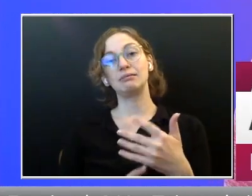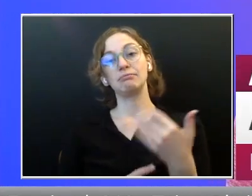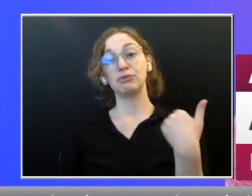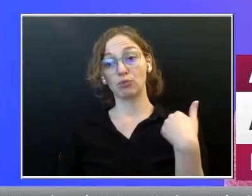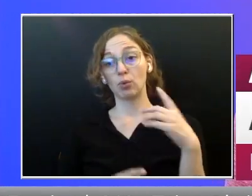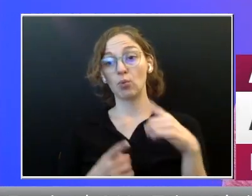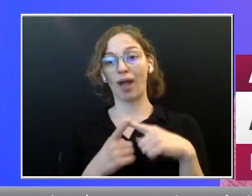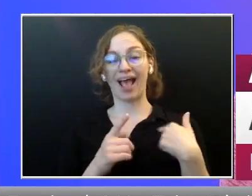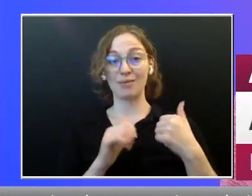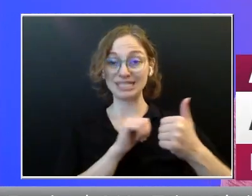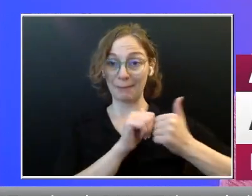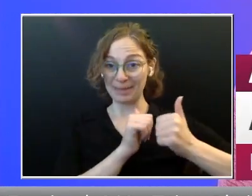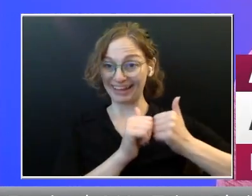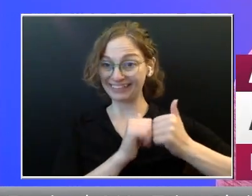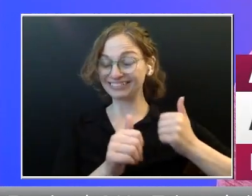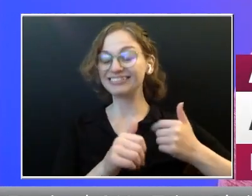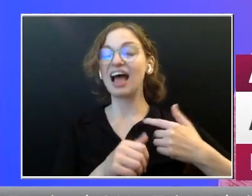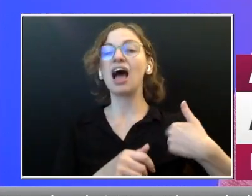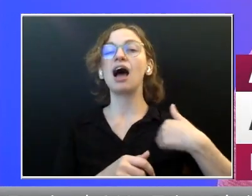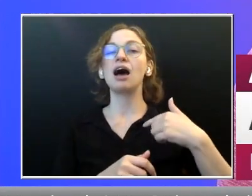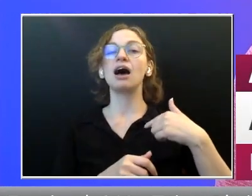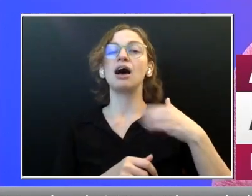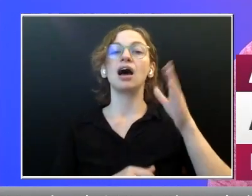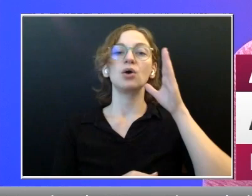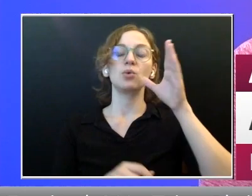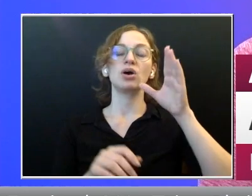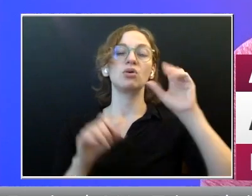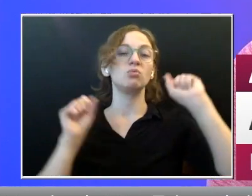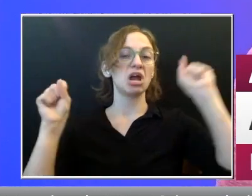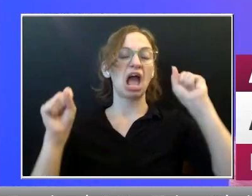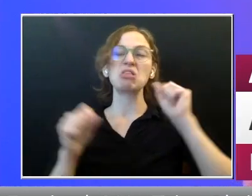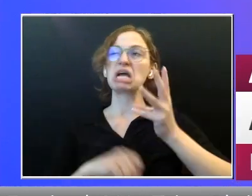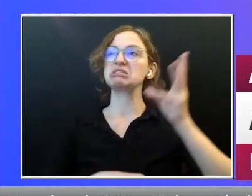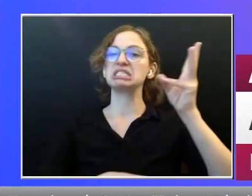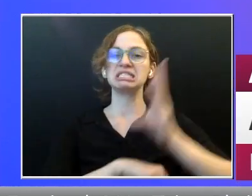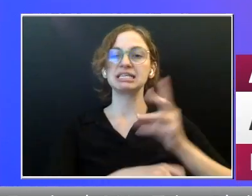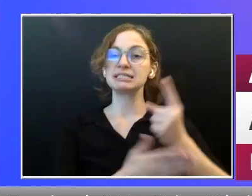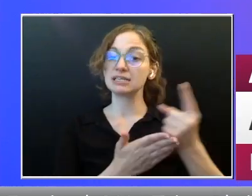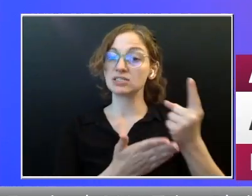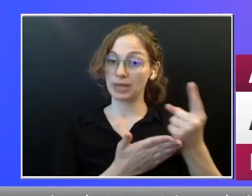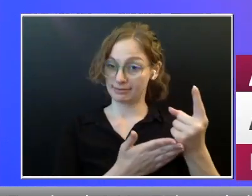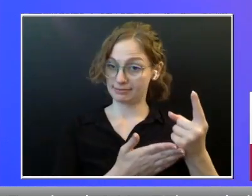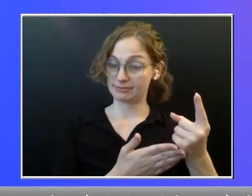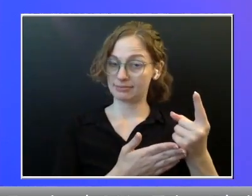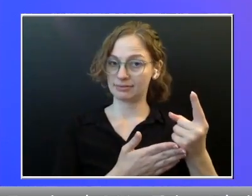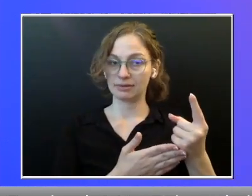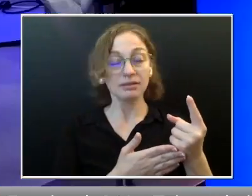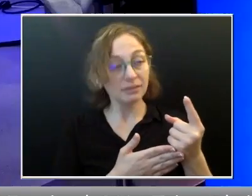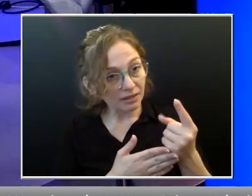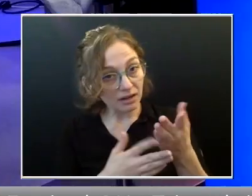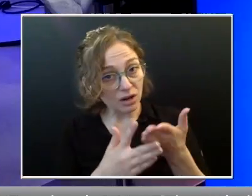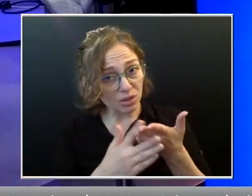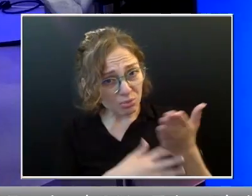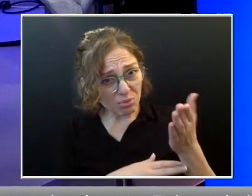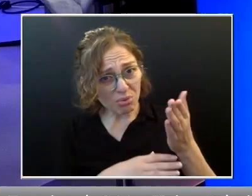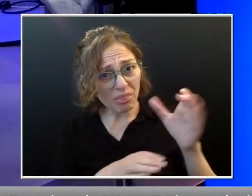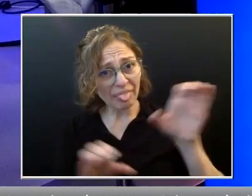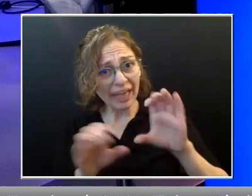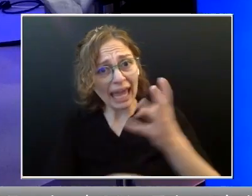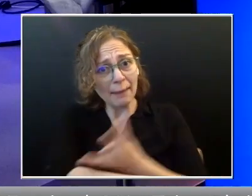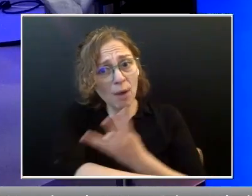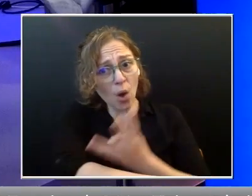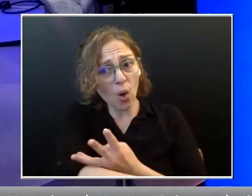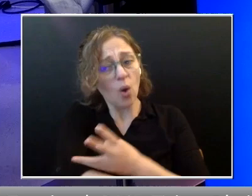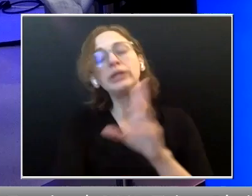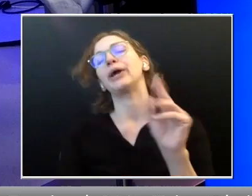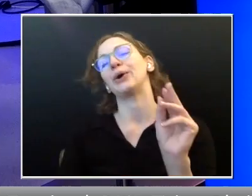fitness competition. I would work out like 6 days a week, and then when that was through your chemo, though. You're working out 6 days a week too. No, through